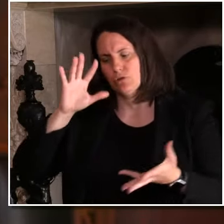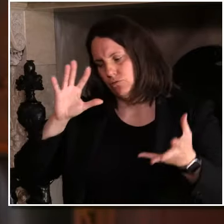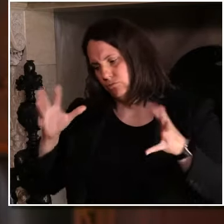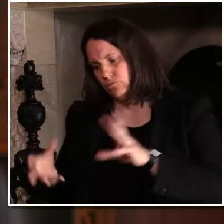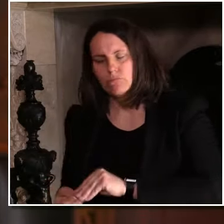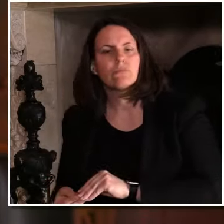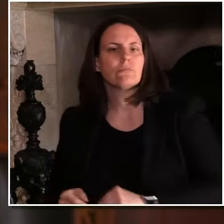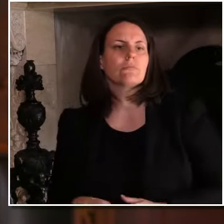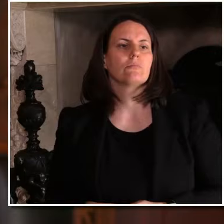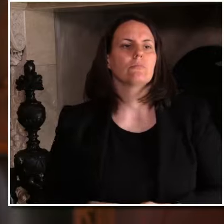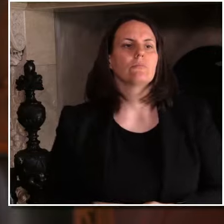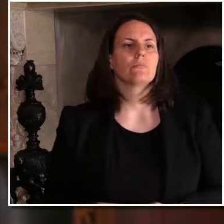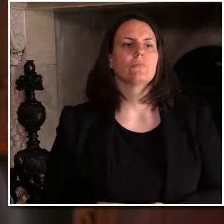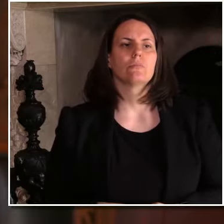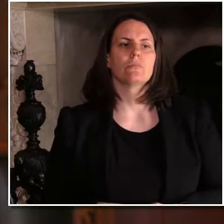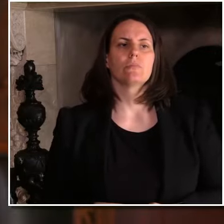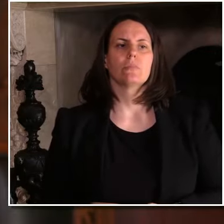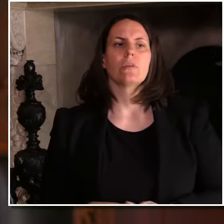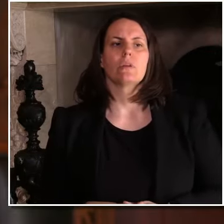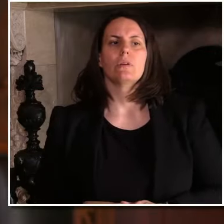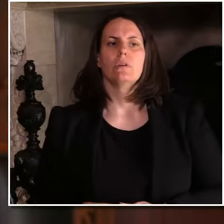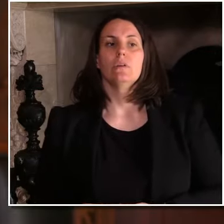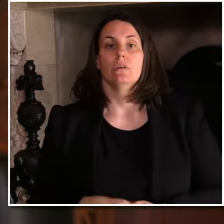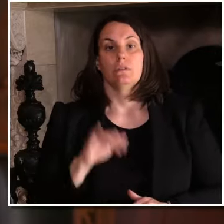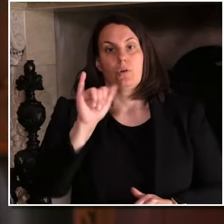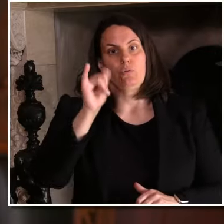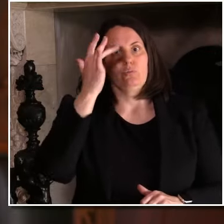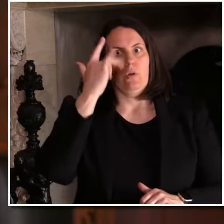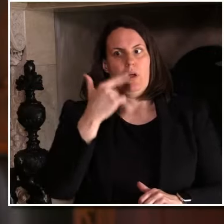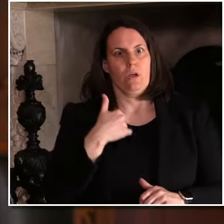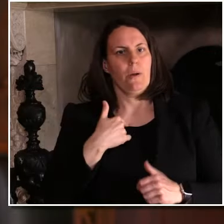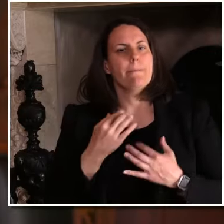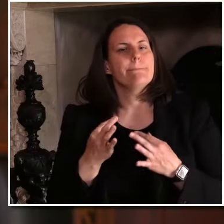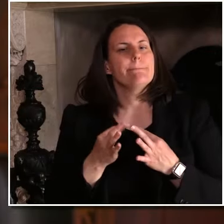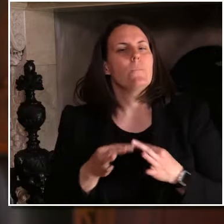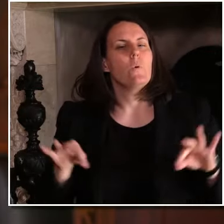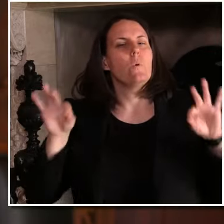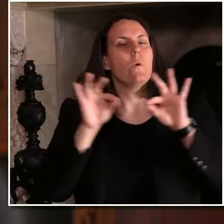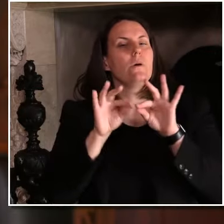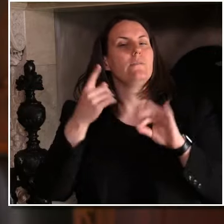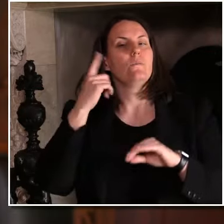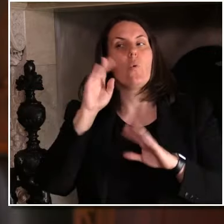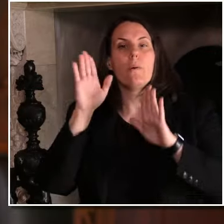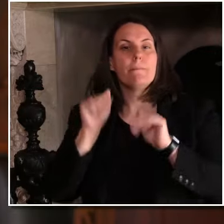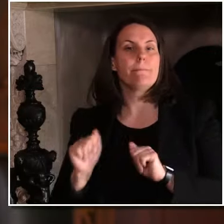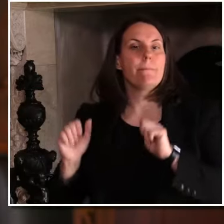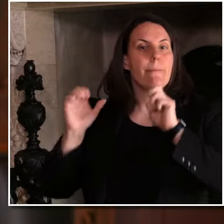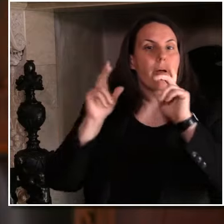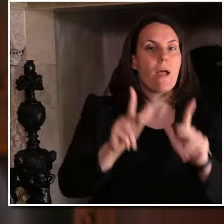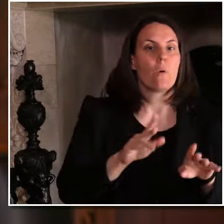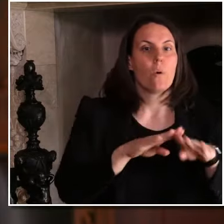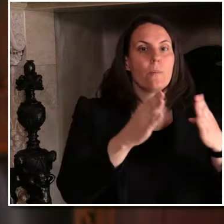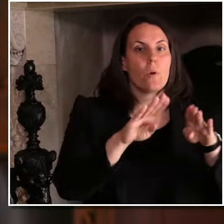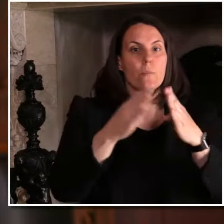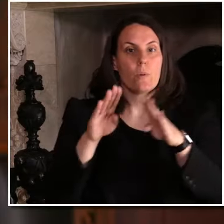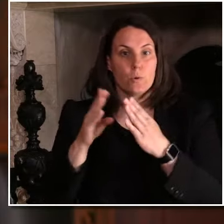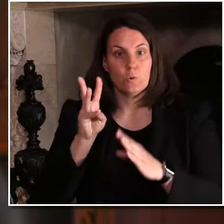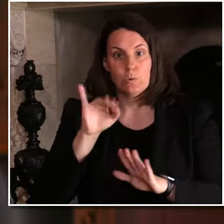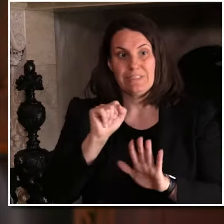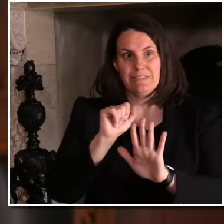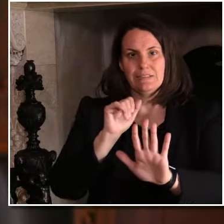the criteria or the gating metrics around 14 days of symptoms, cases,